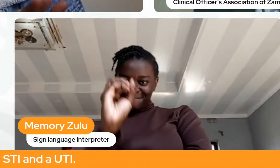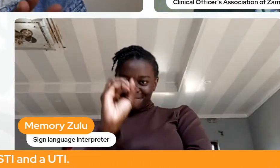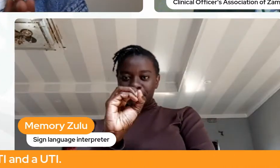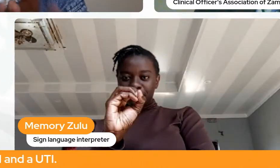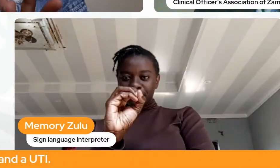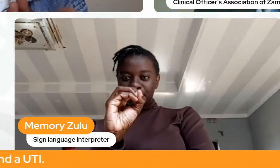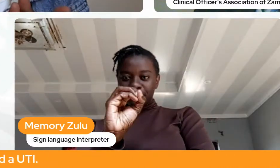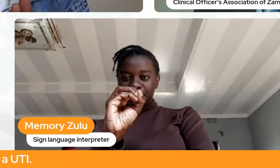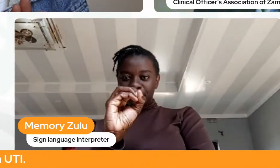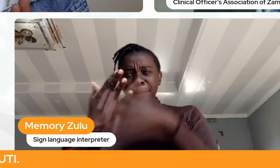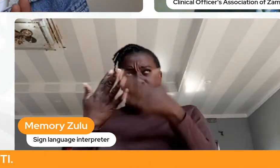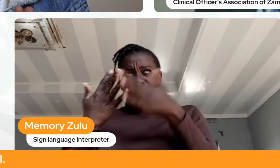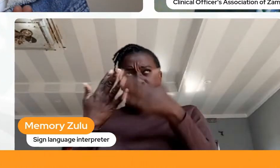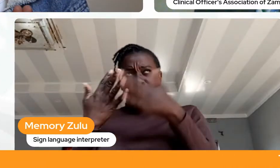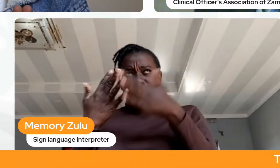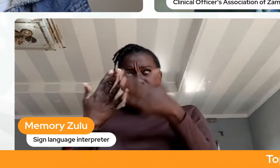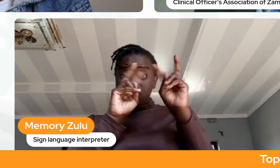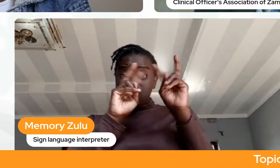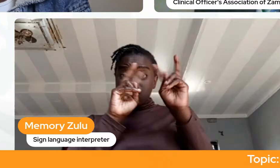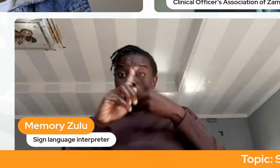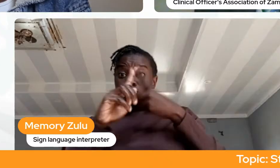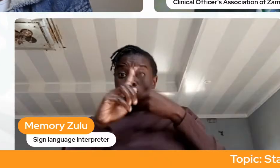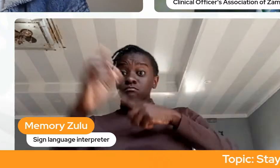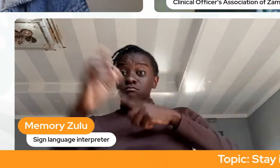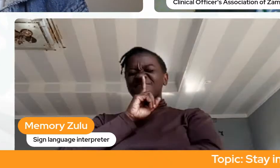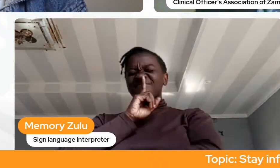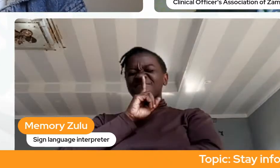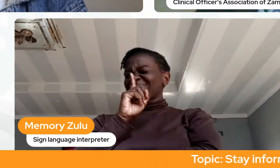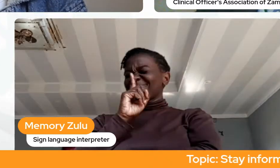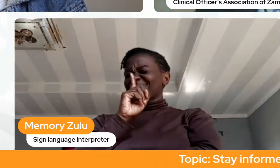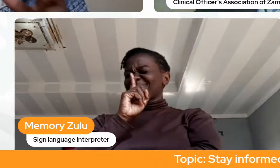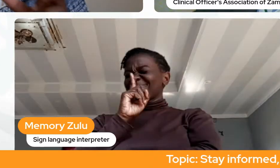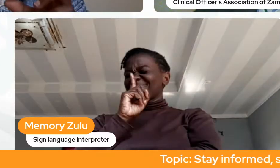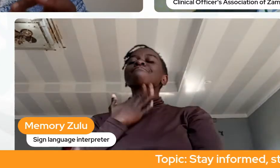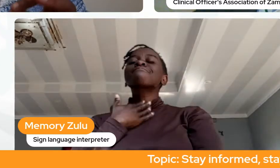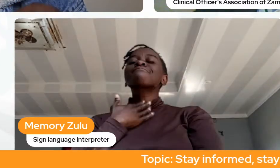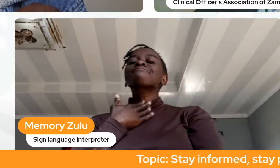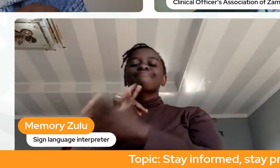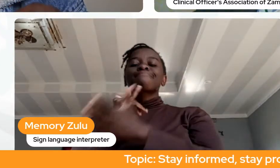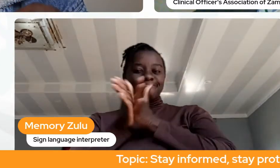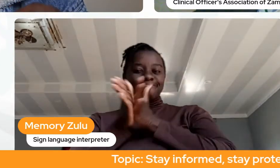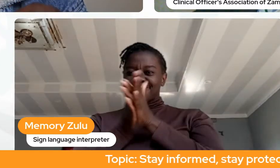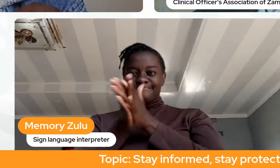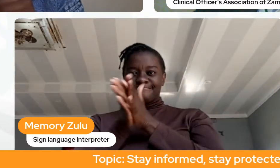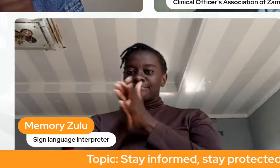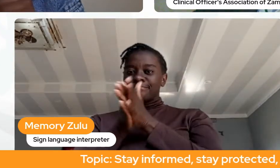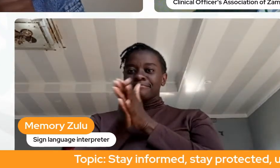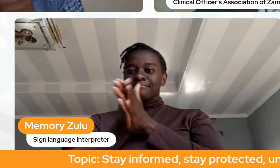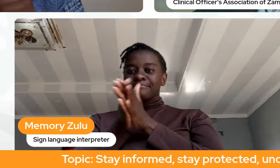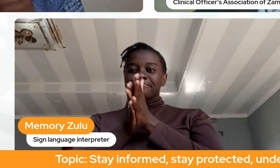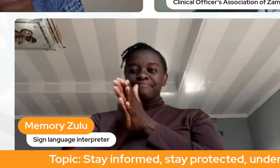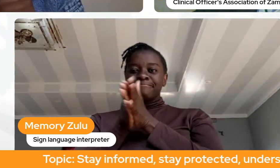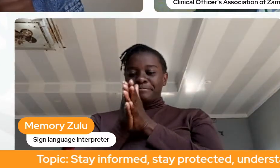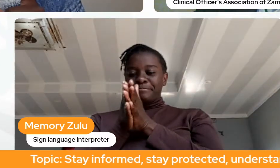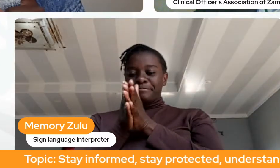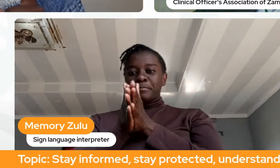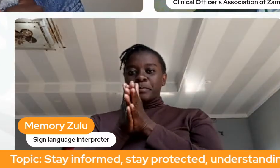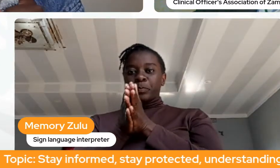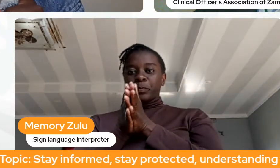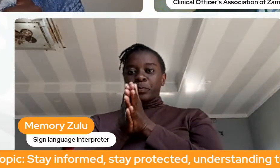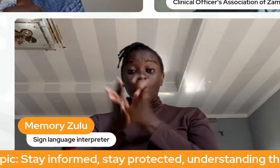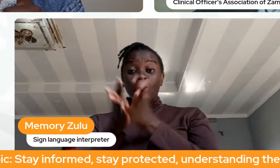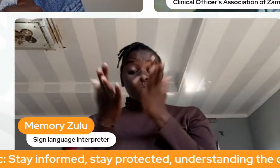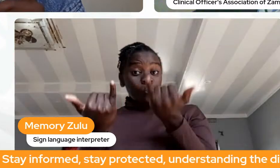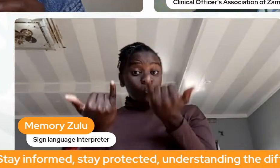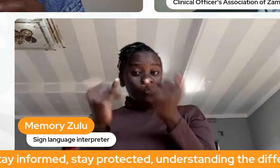is not so different from what we usually talk about. But this one's going to be different because we have one important guest who is